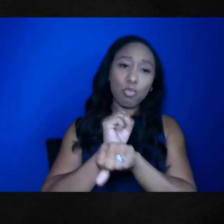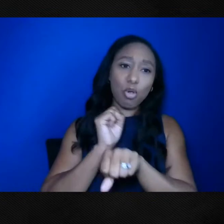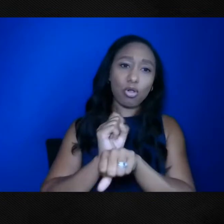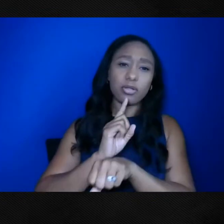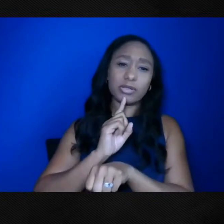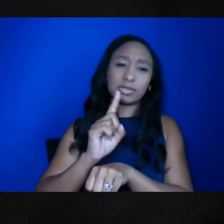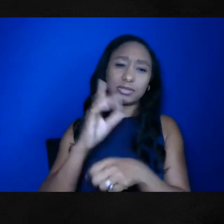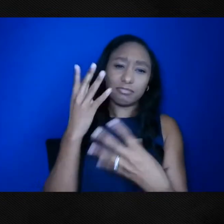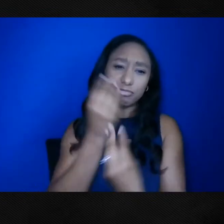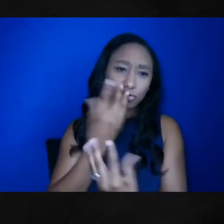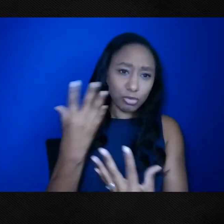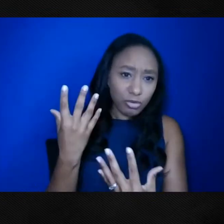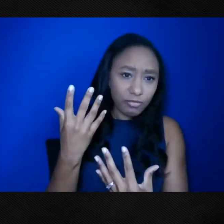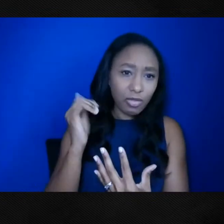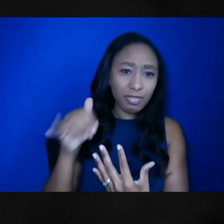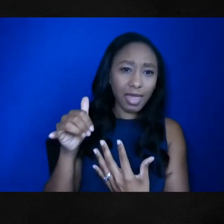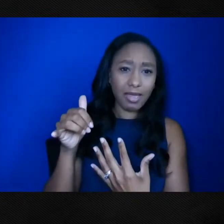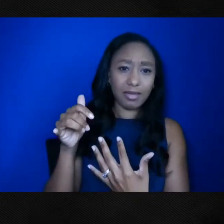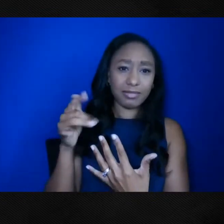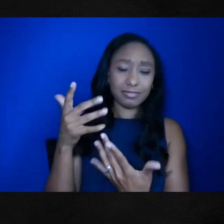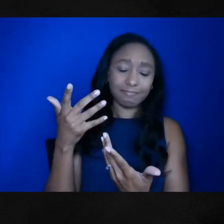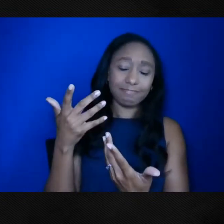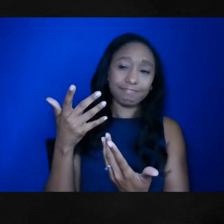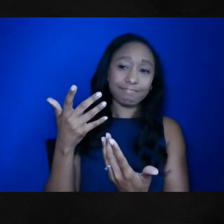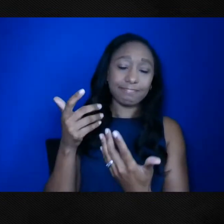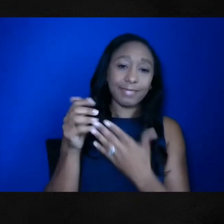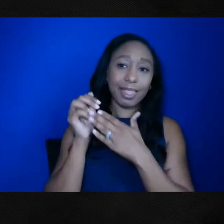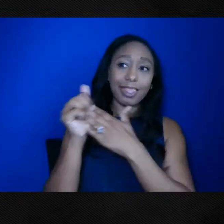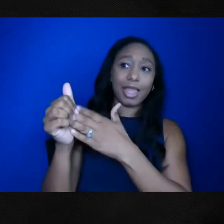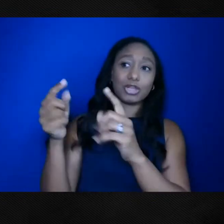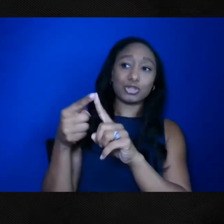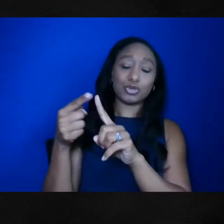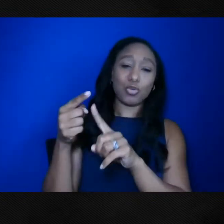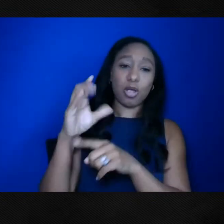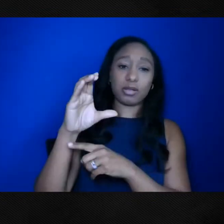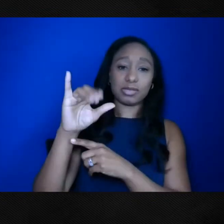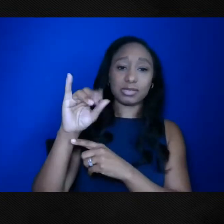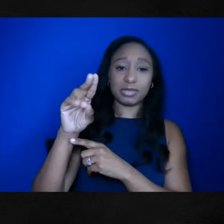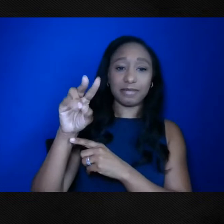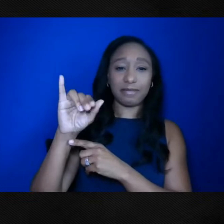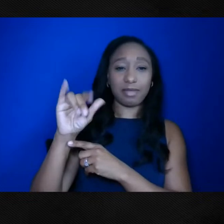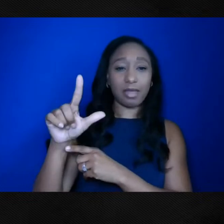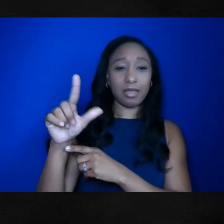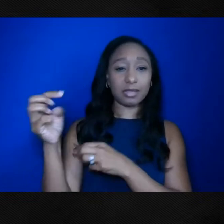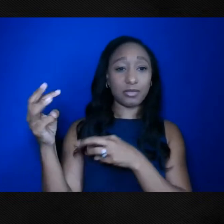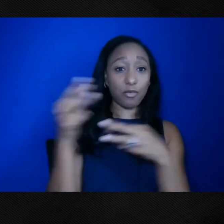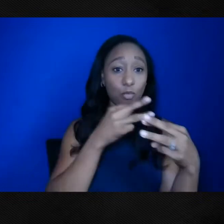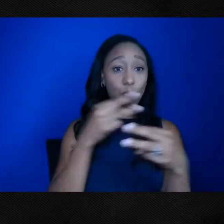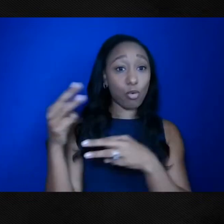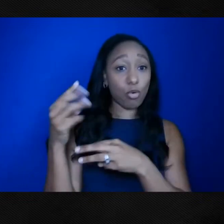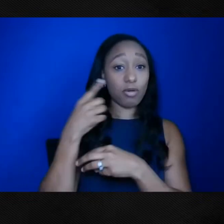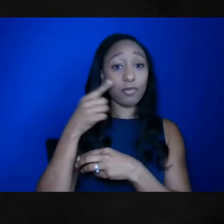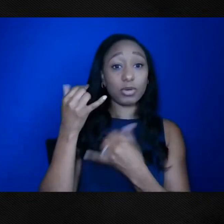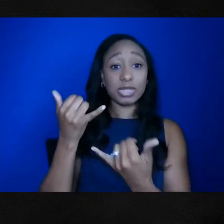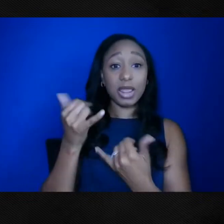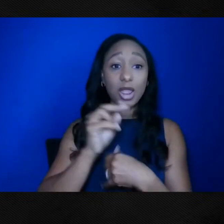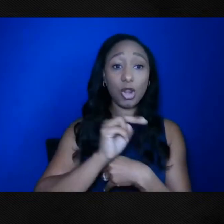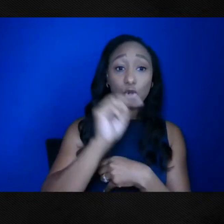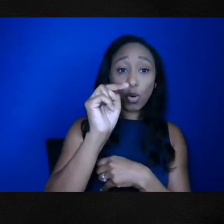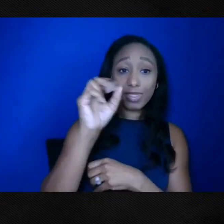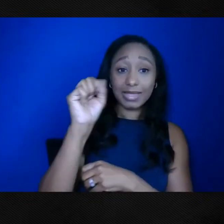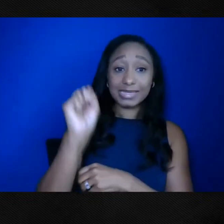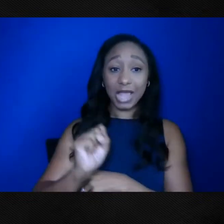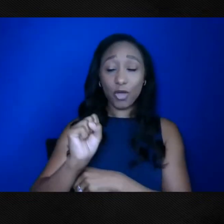in the troubles that led to our terrible Civil War. But it exists today still as North-South and